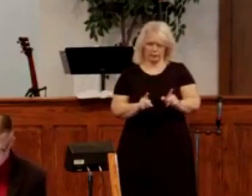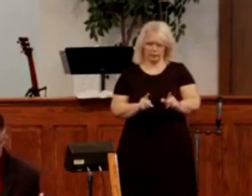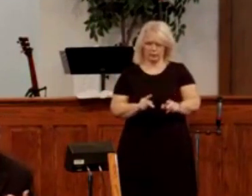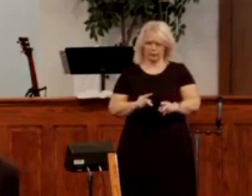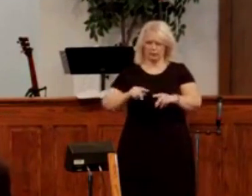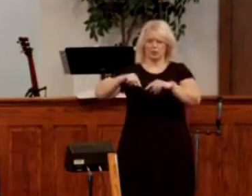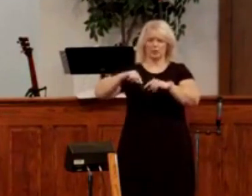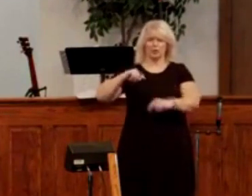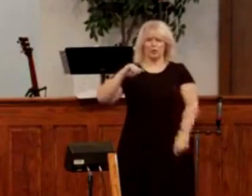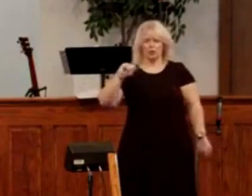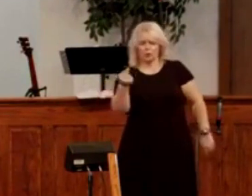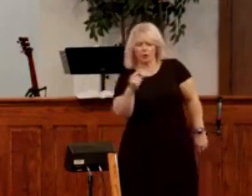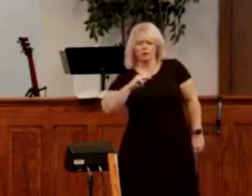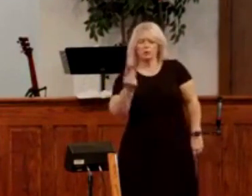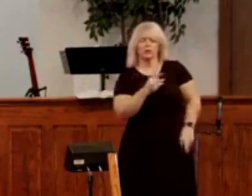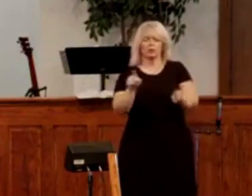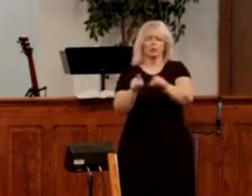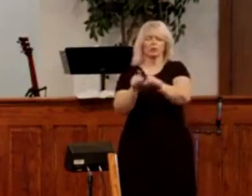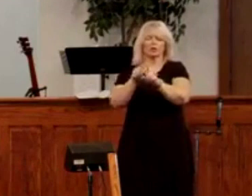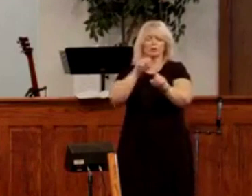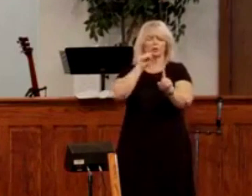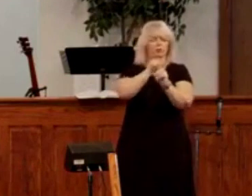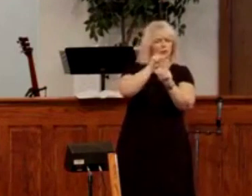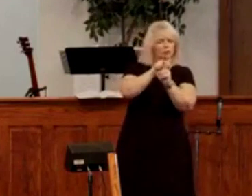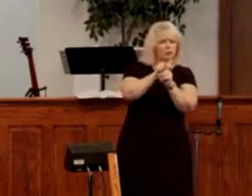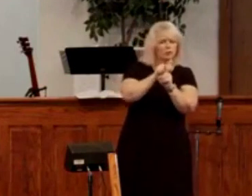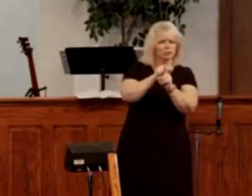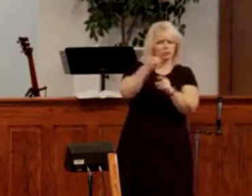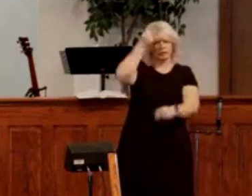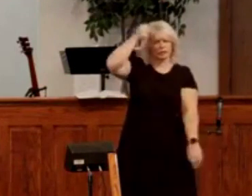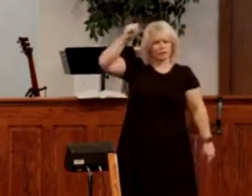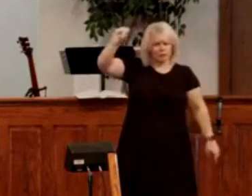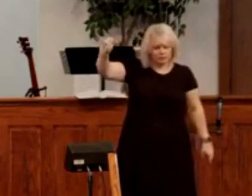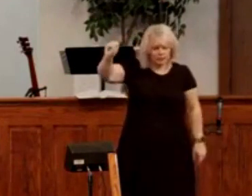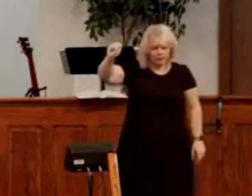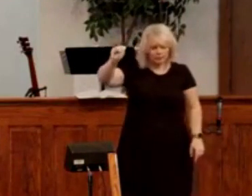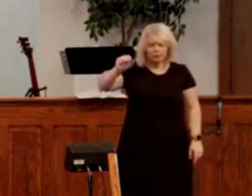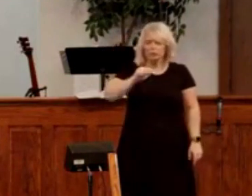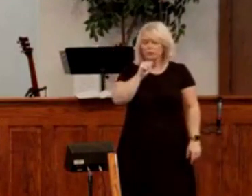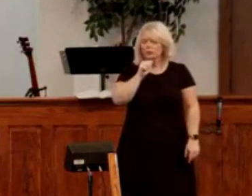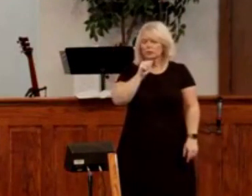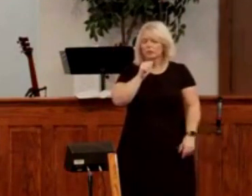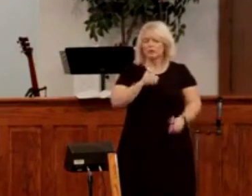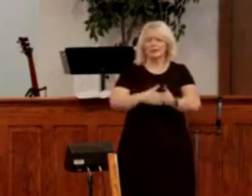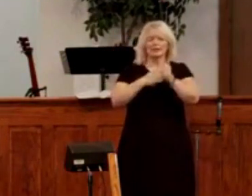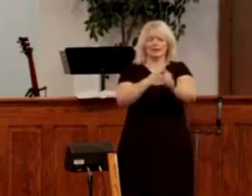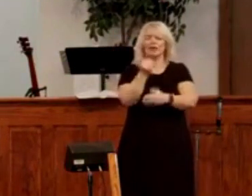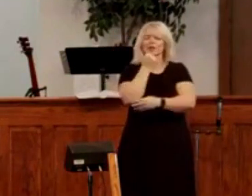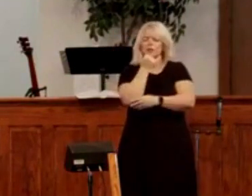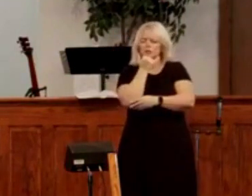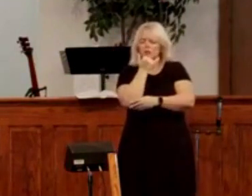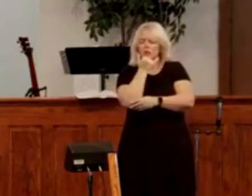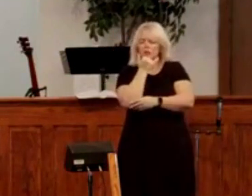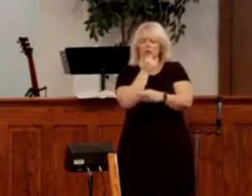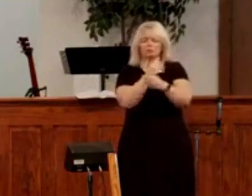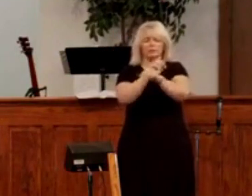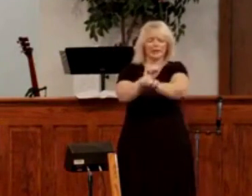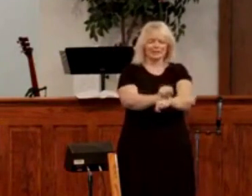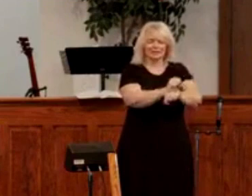Once we, too, were foolish and disobedient, we were misled and became slaves to many lusts and